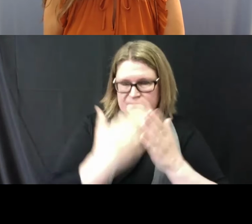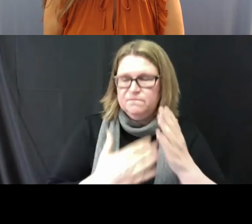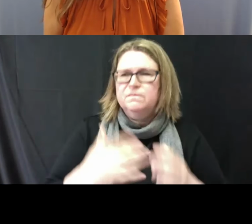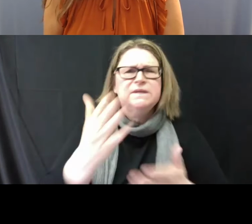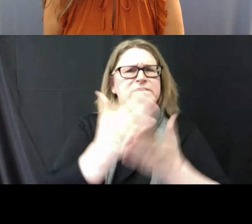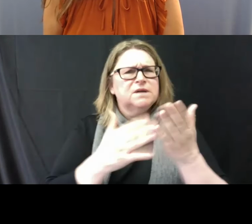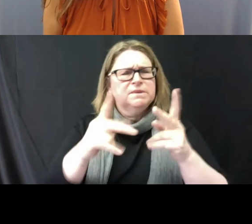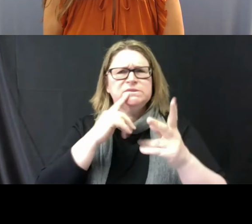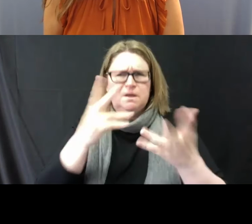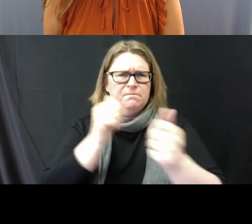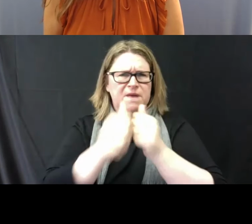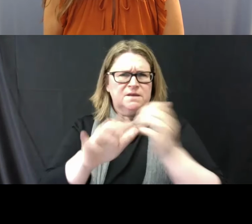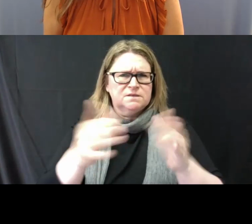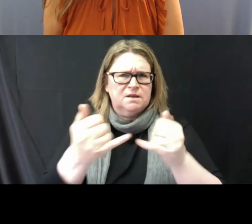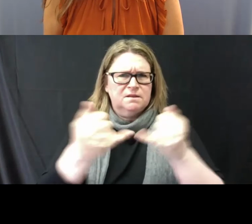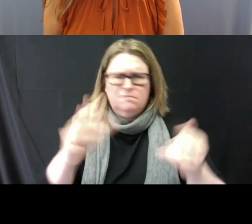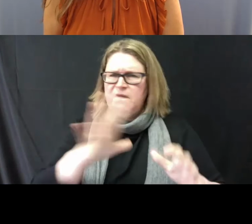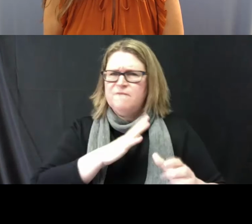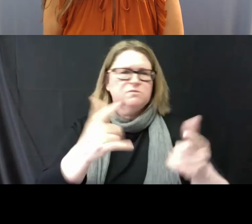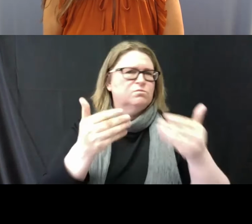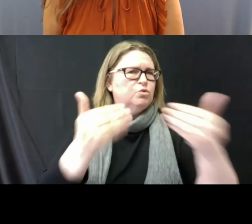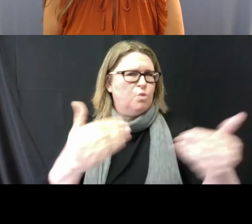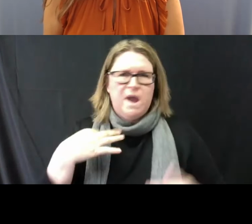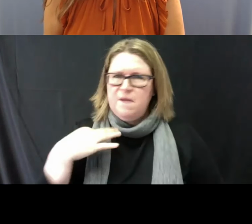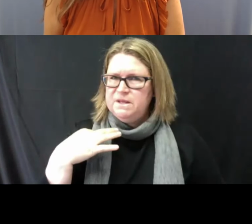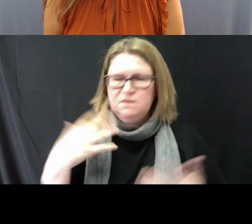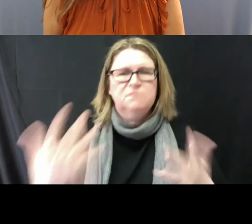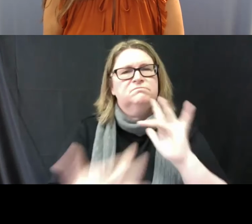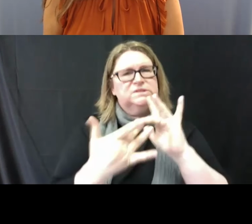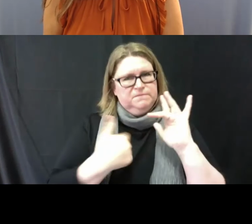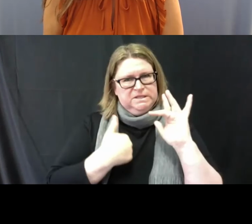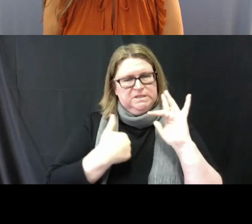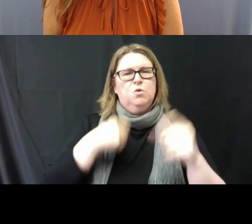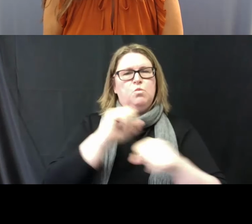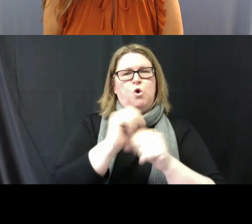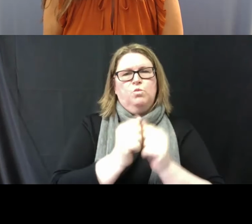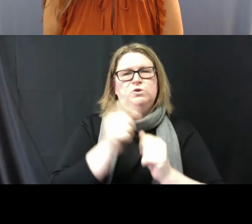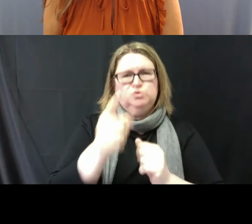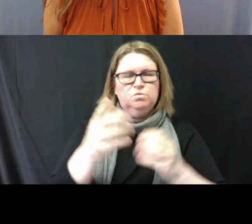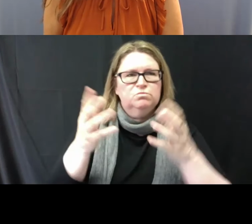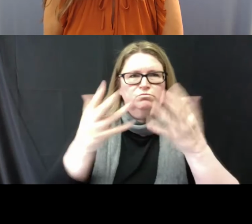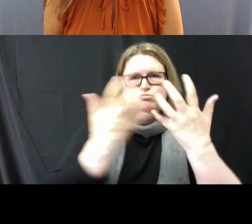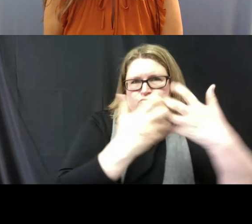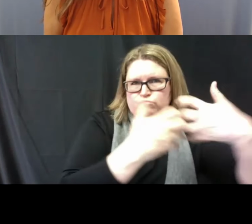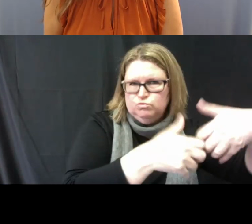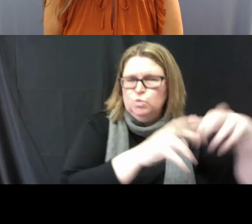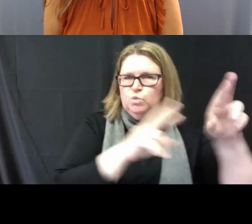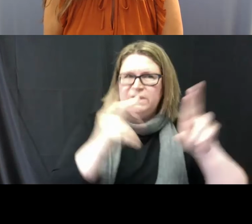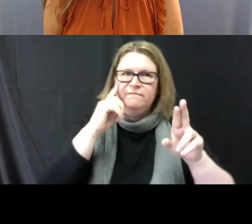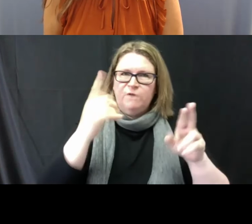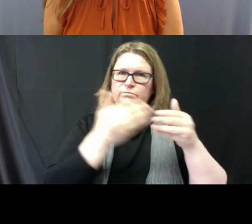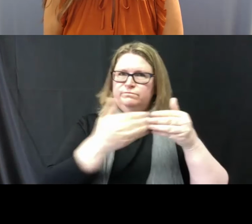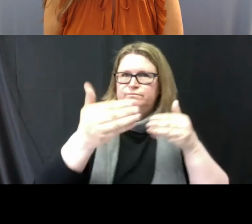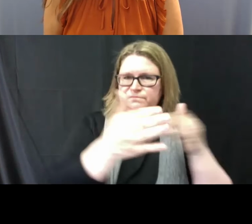you're interested, there is an application process, and some people say, oh, I missed the deadline, but that's okay. Still contact